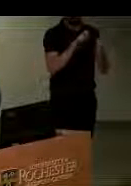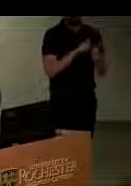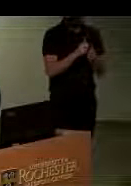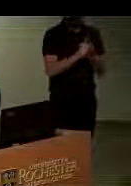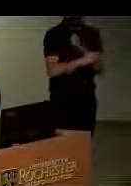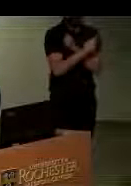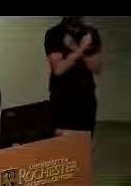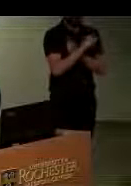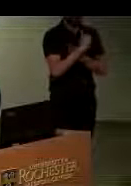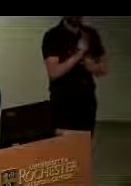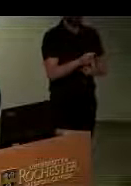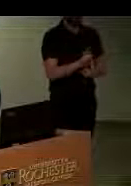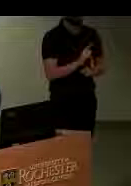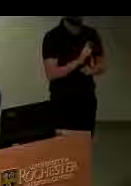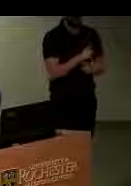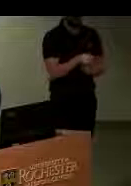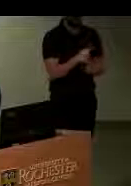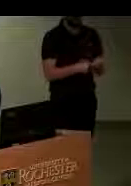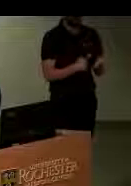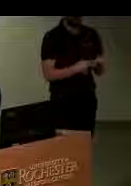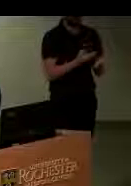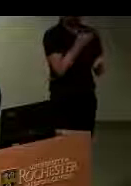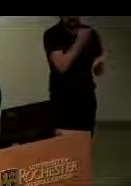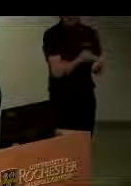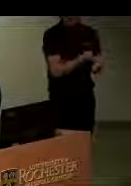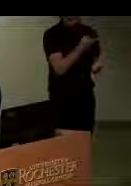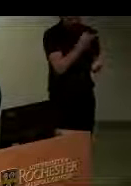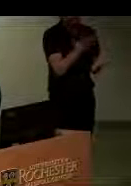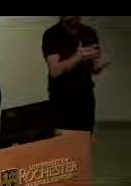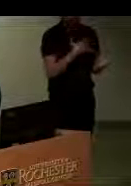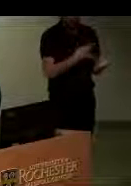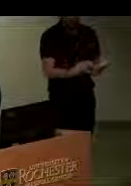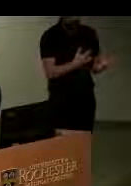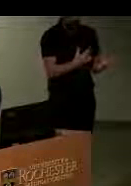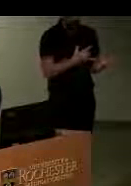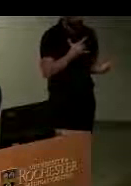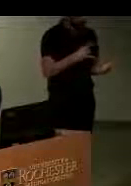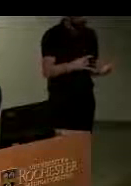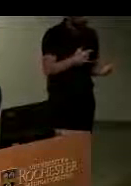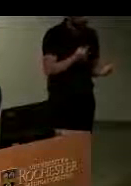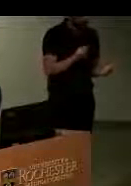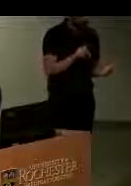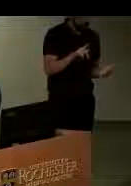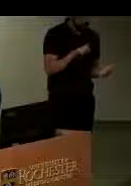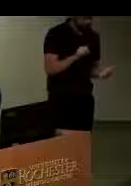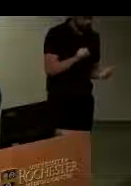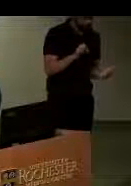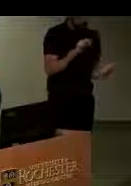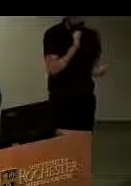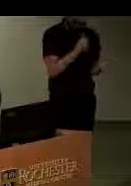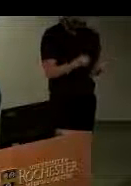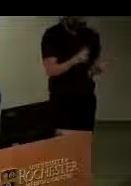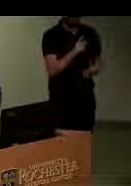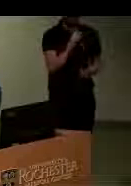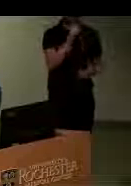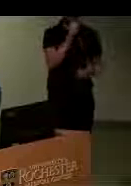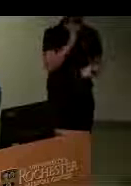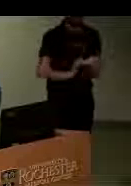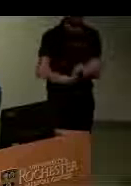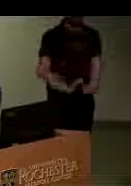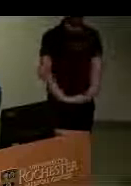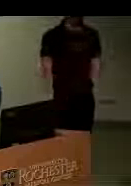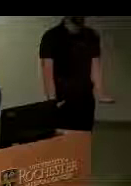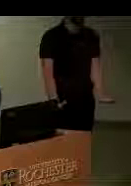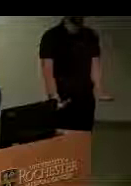minutes and only talk about who they are and what they like and whether they're a Yankee fan or whatever. And don't talk any medicine